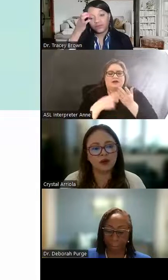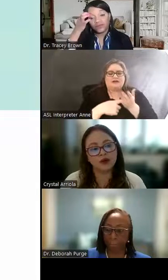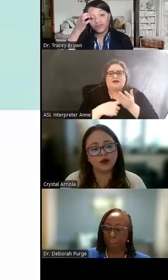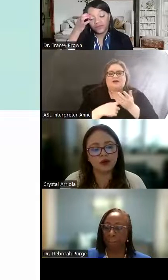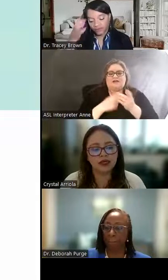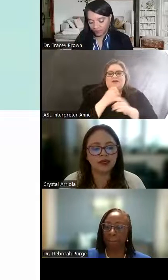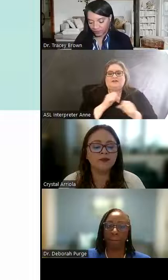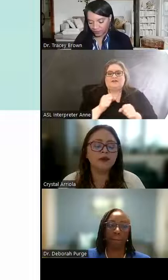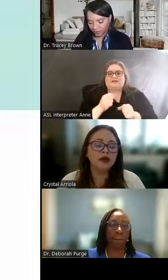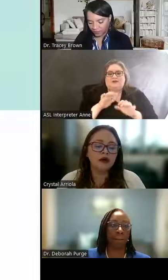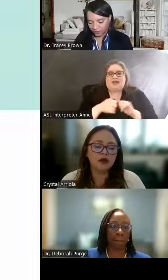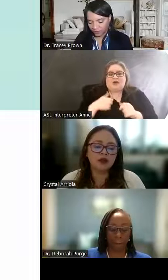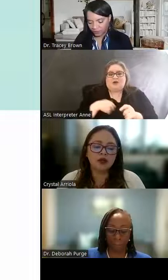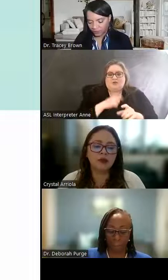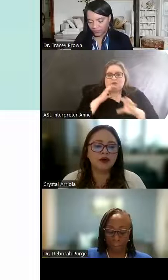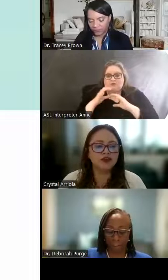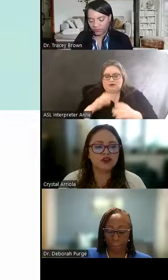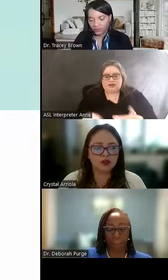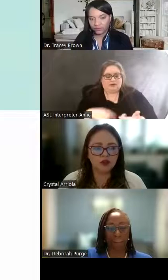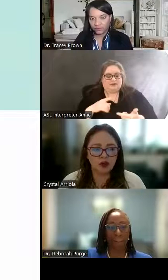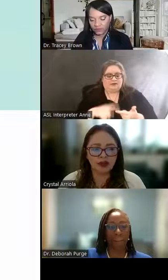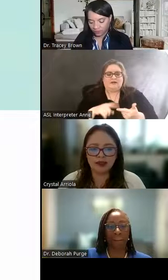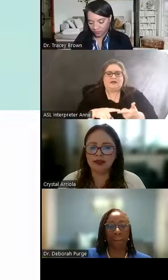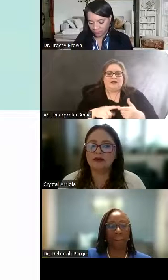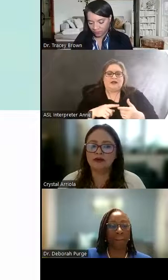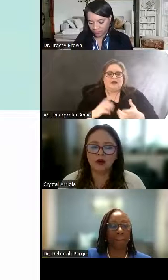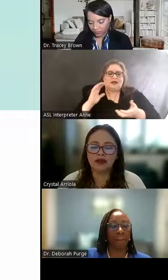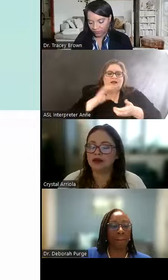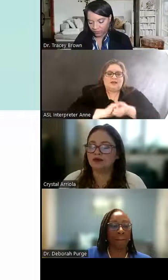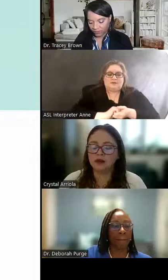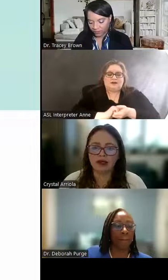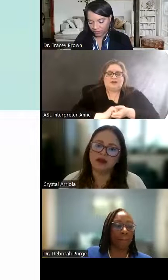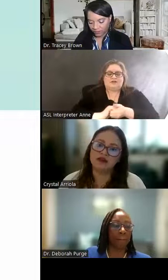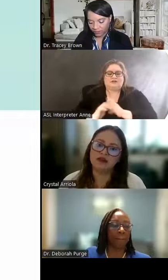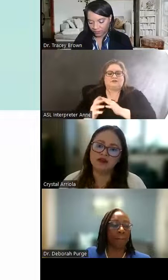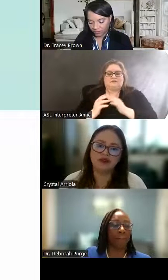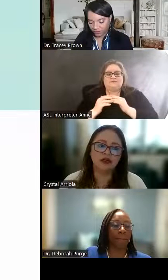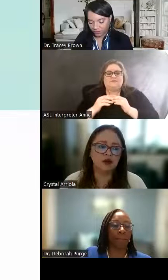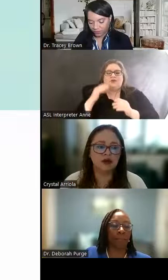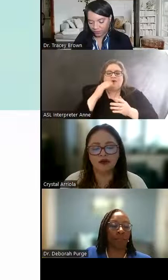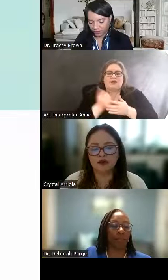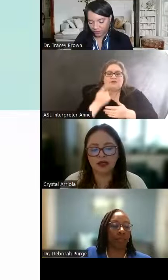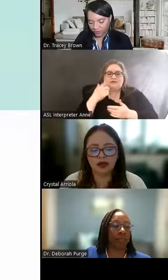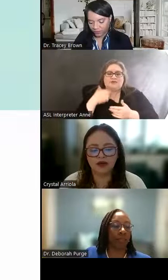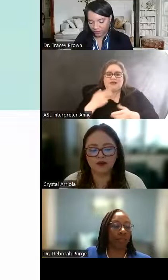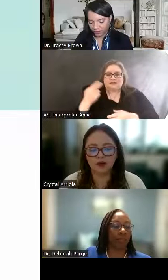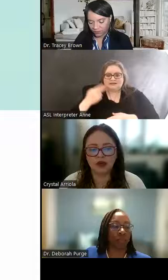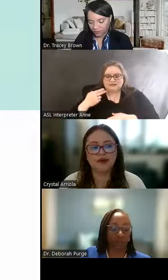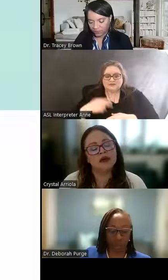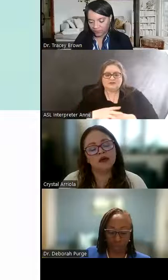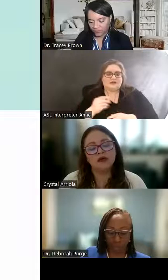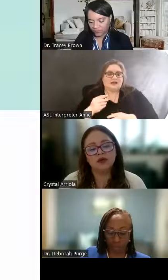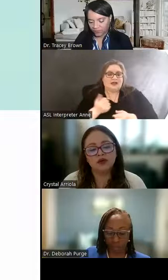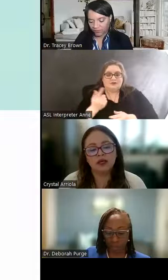way that we're communicating. Collaboration and mutuality, knowing that everybody has a history, knowing that everybody has a